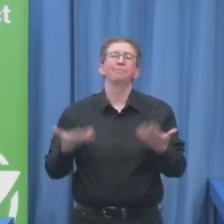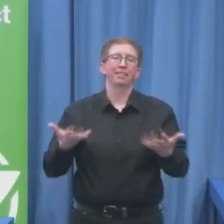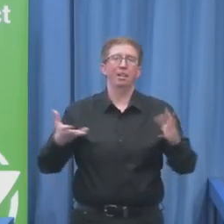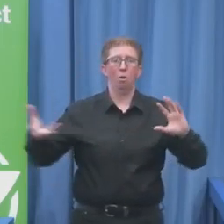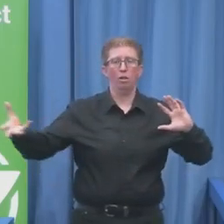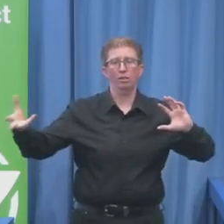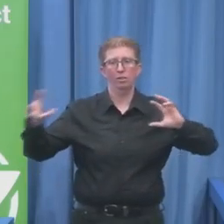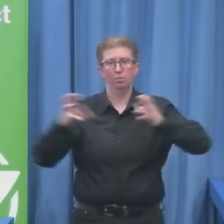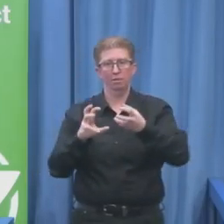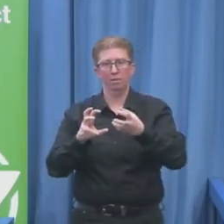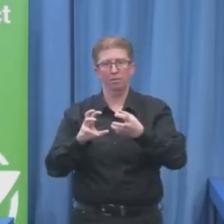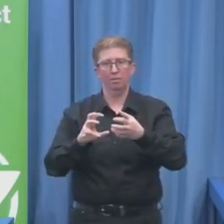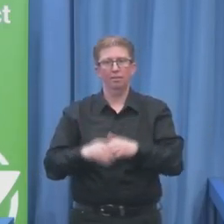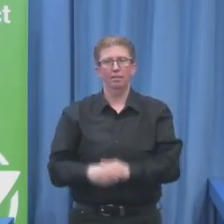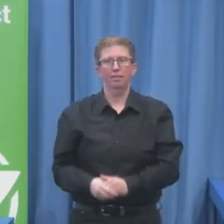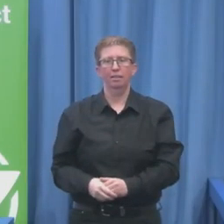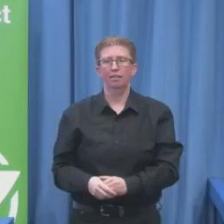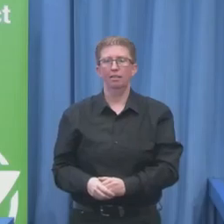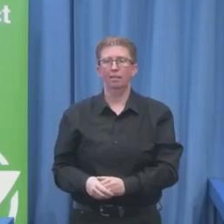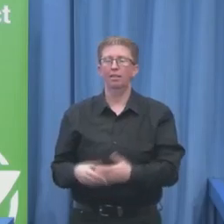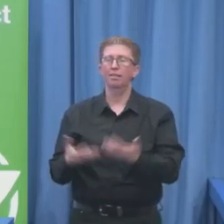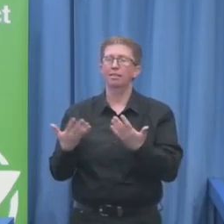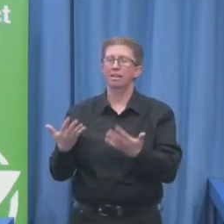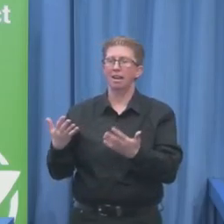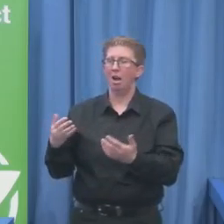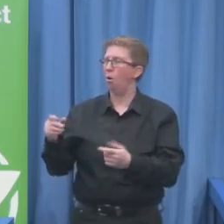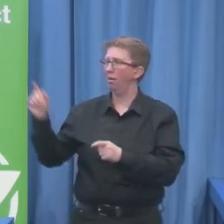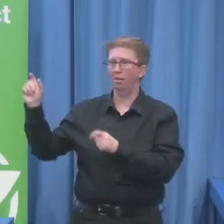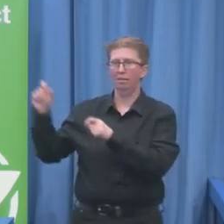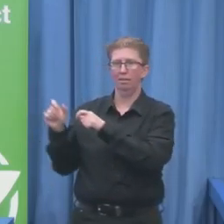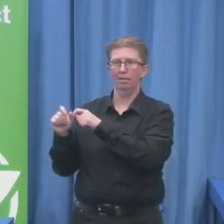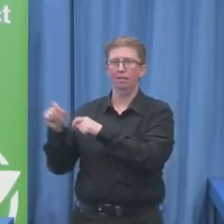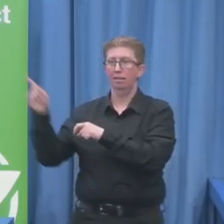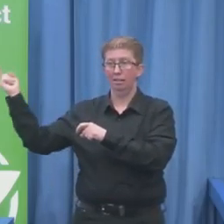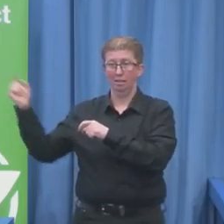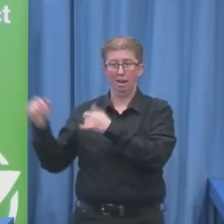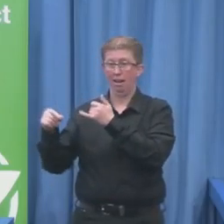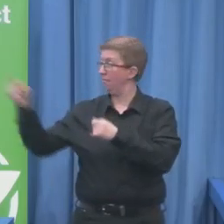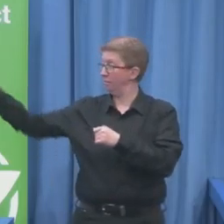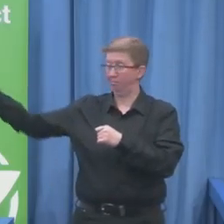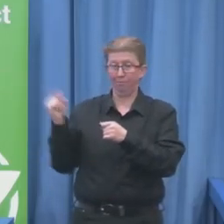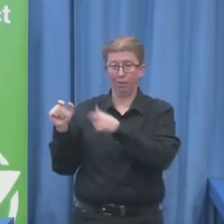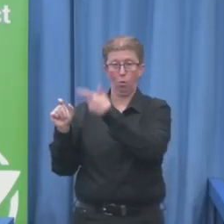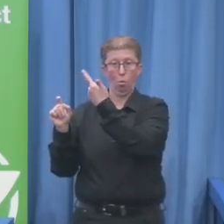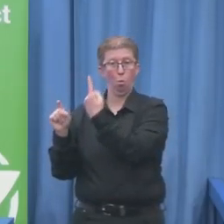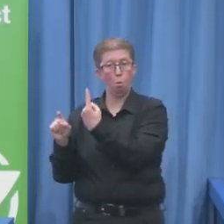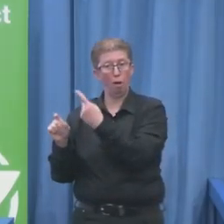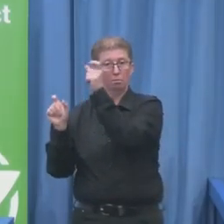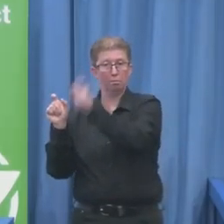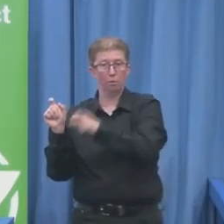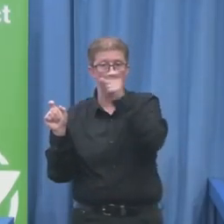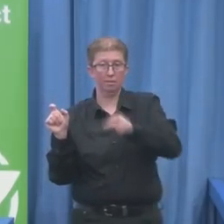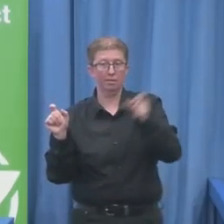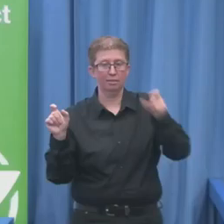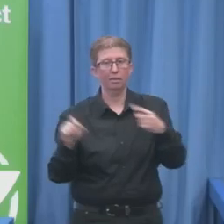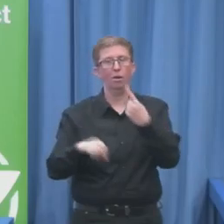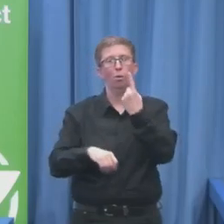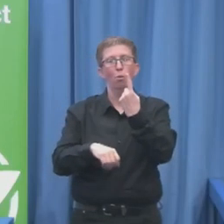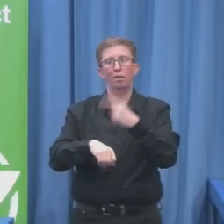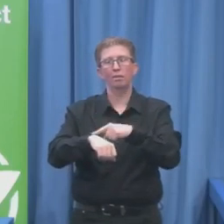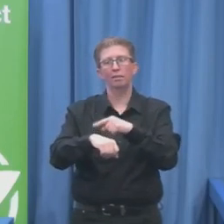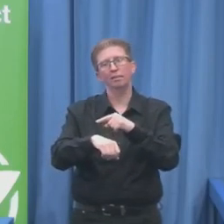to tell us what he has learned from that session and what you expect in the future and what you recommend